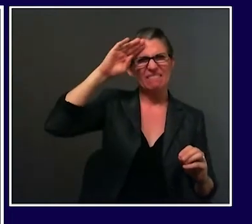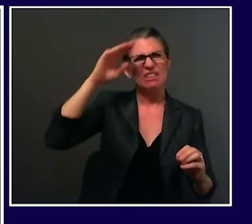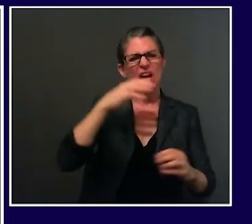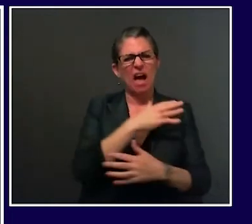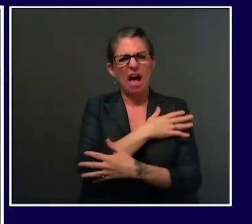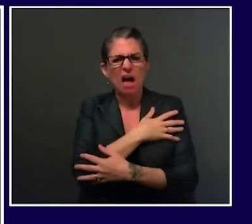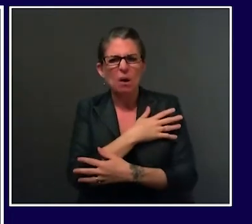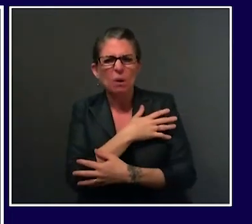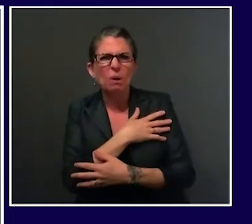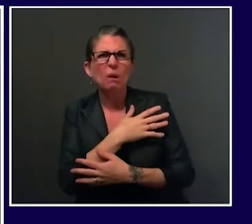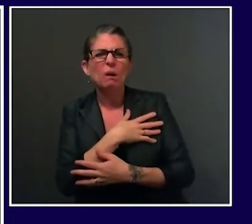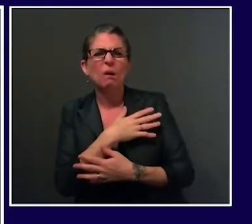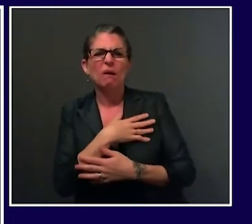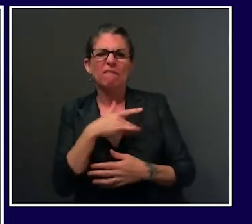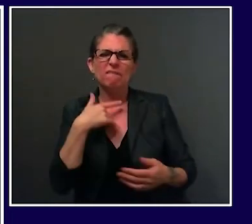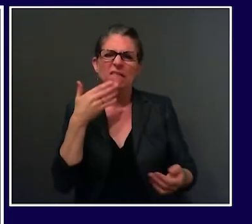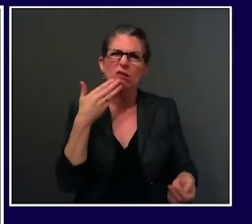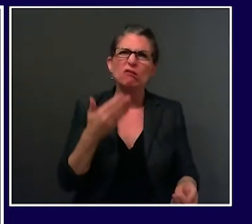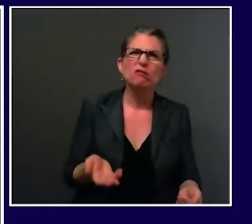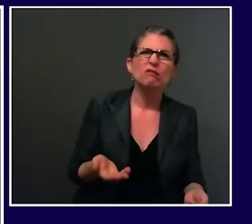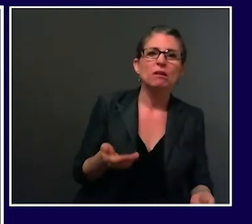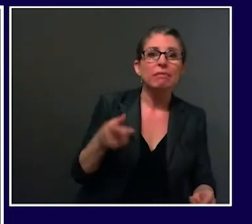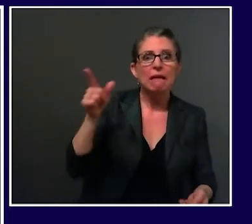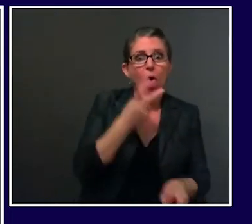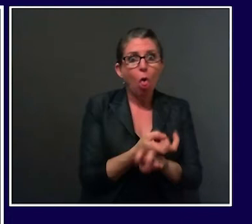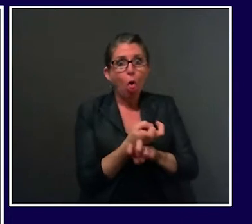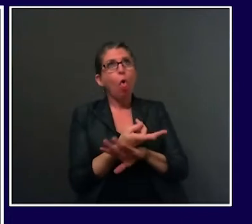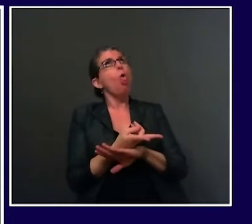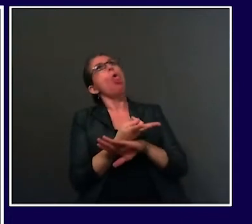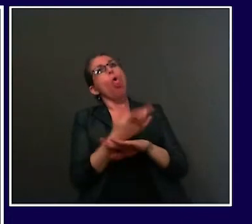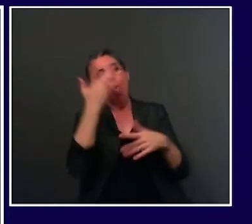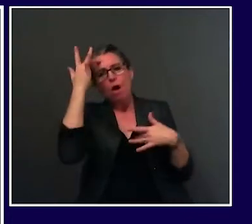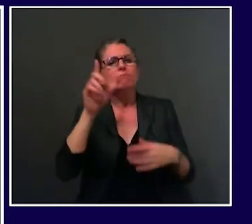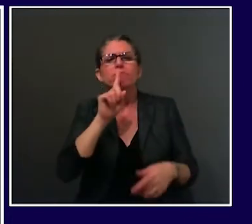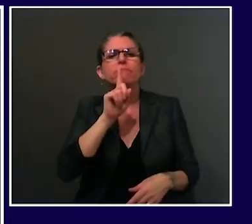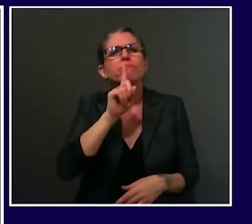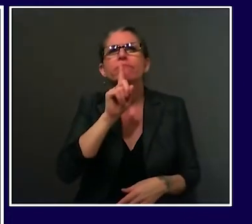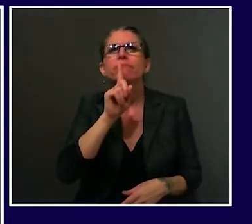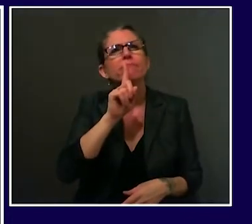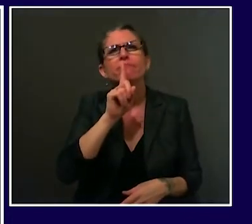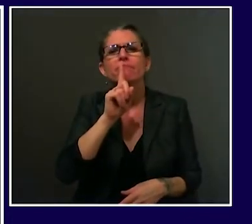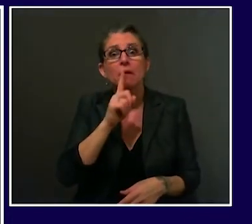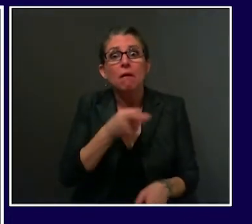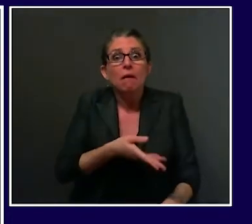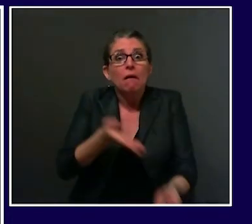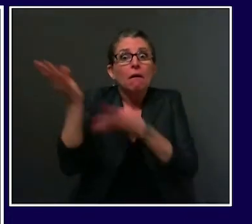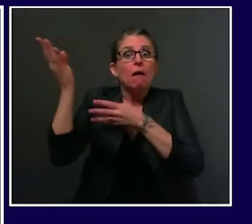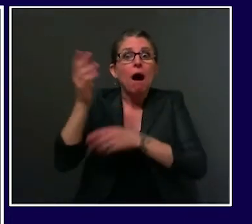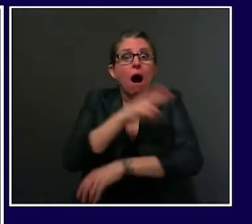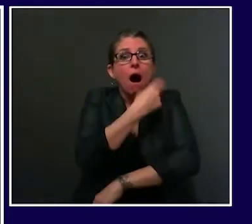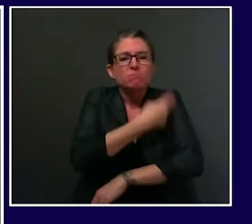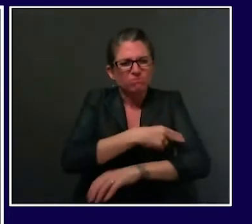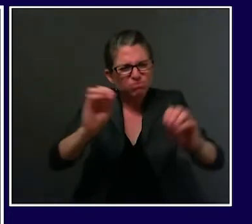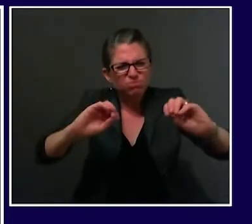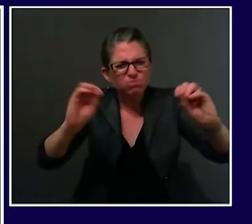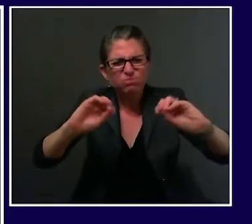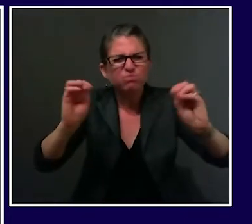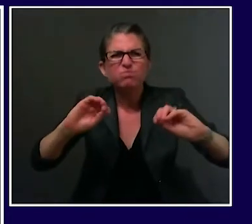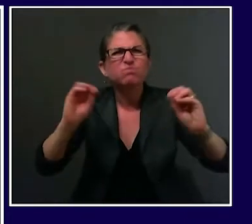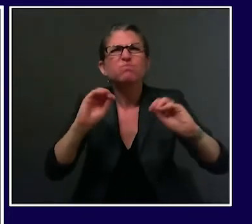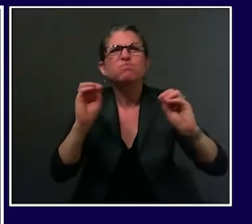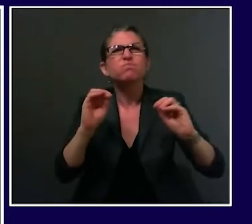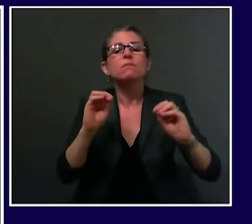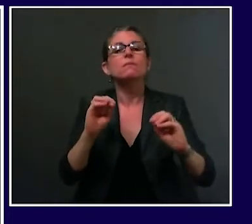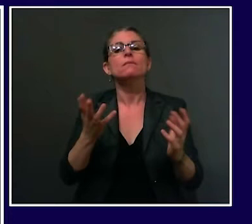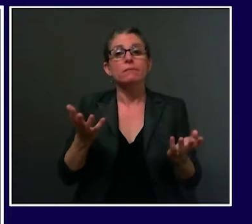of them felt that they were in a position where they needed to go to the doctor or needed to go to the hospital. The protocol at the